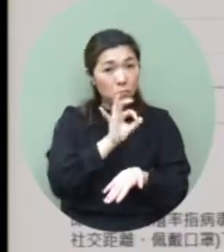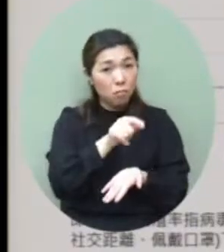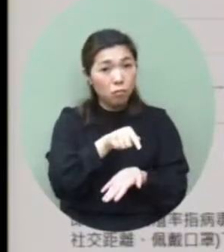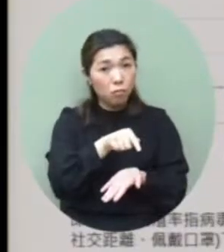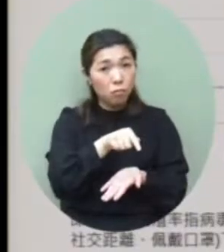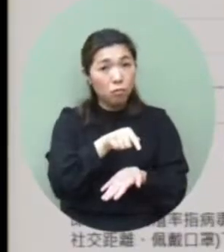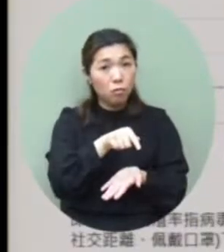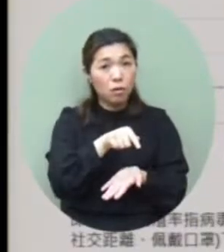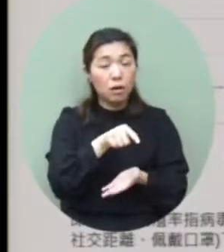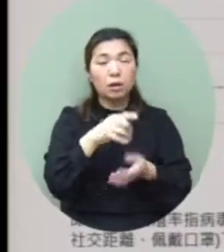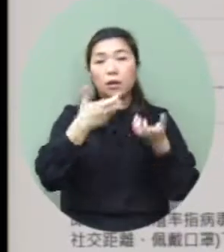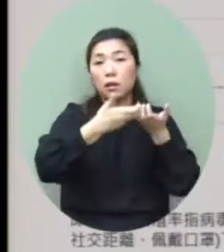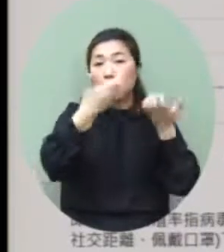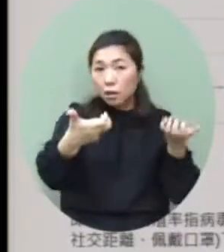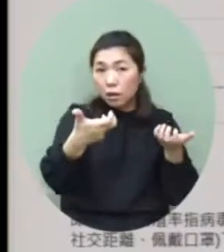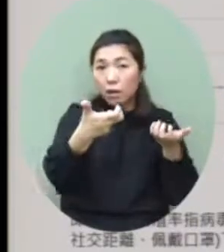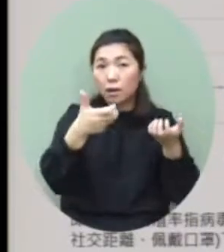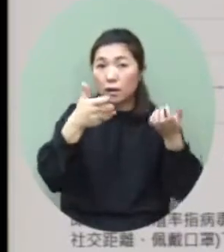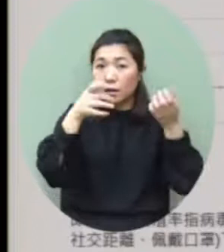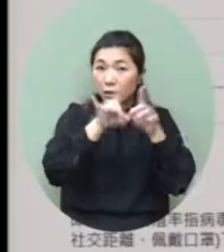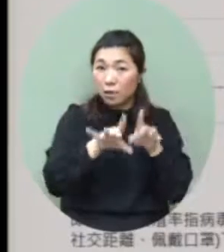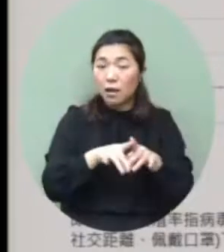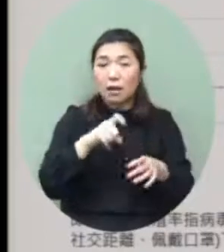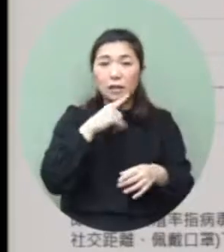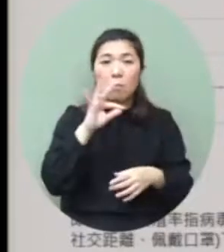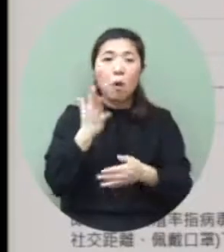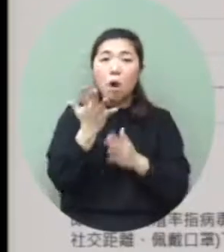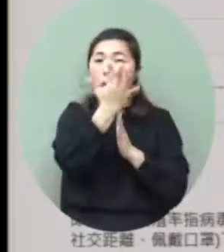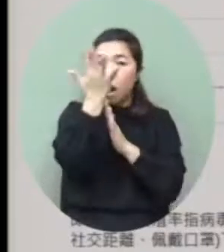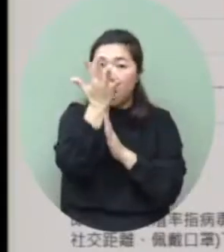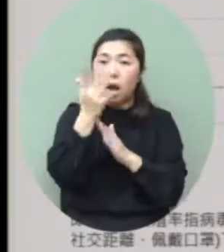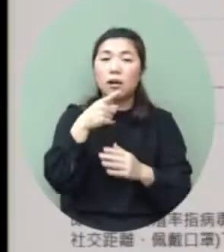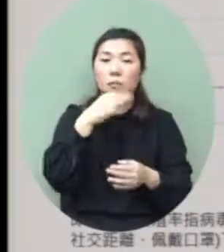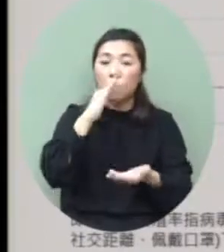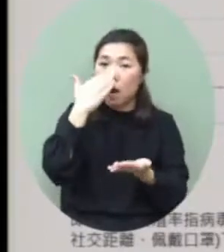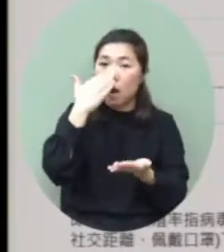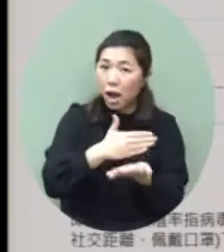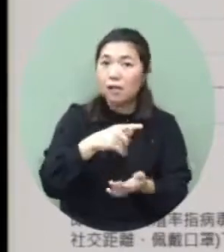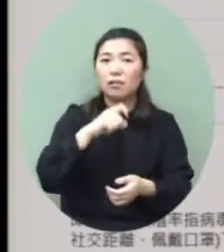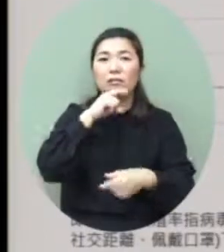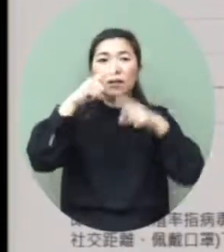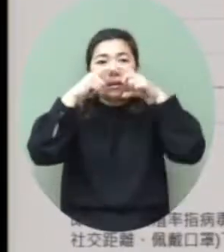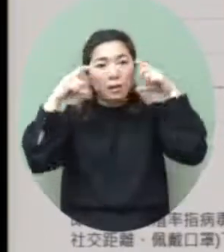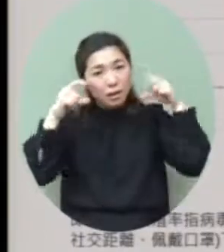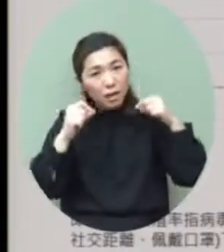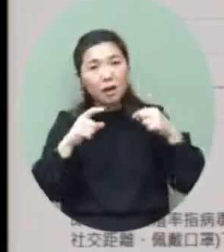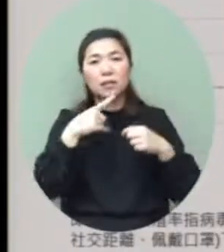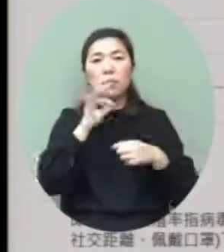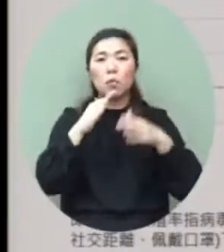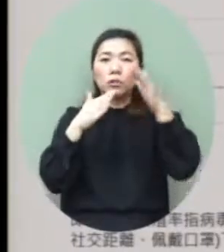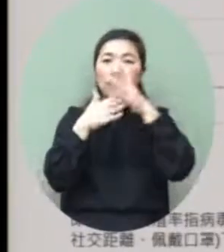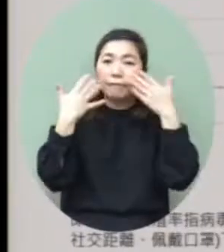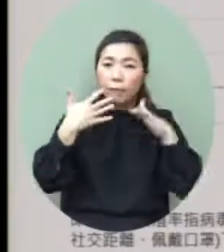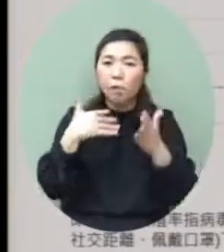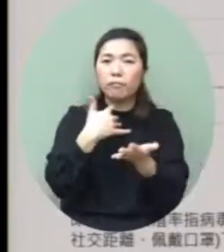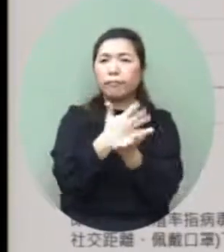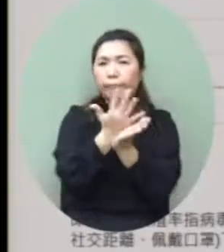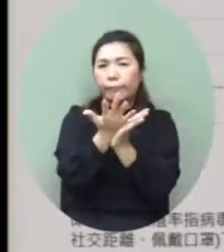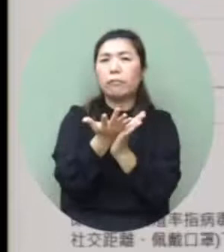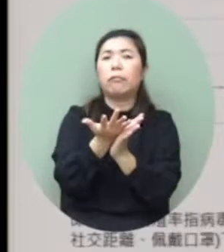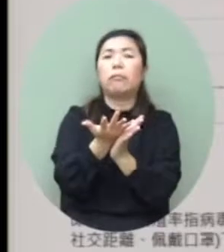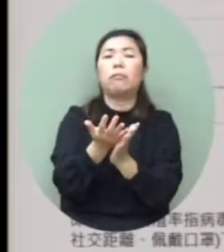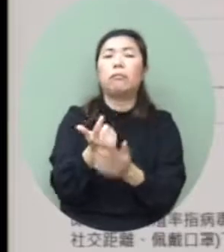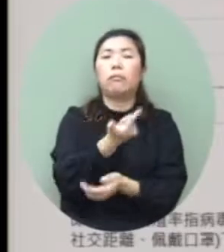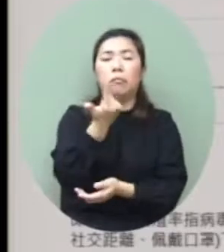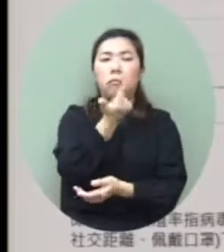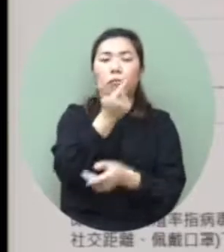pass on the virus. But then that hinges upon a lot of factors, whether there are social distancing measures, travel